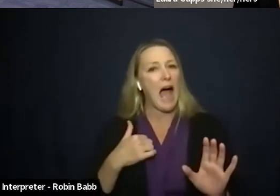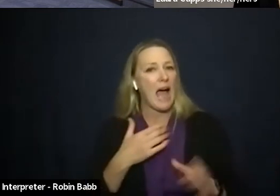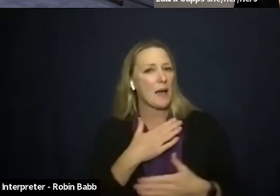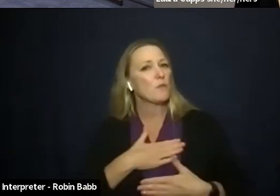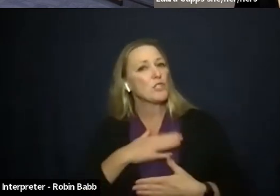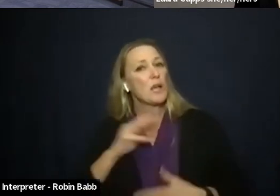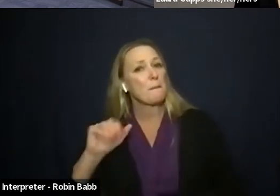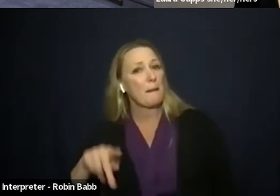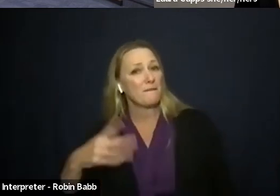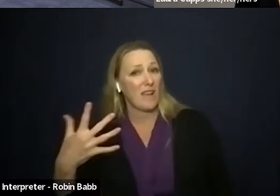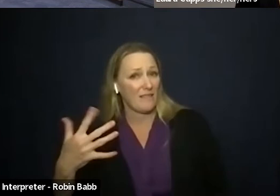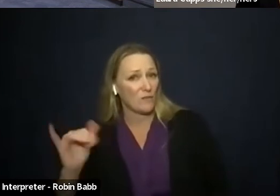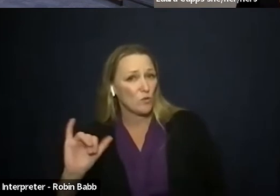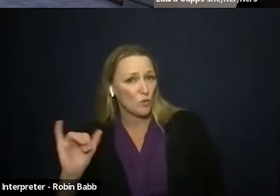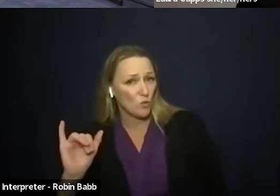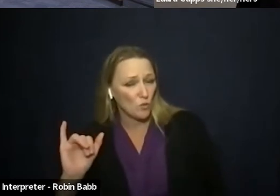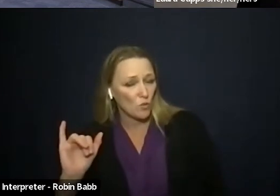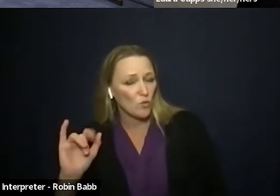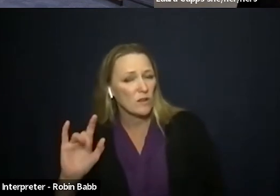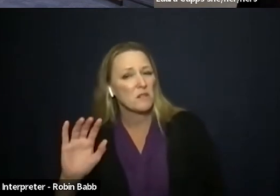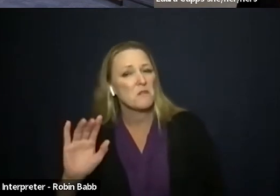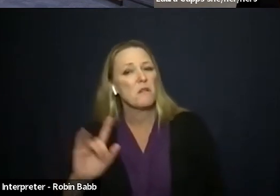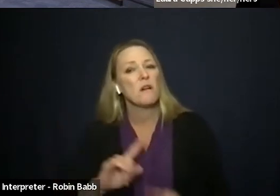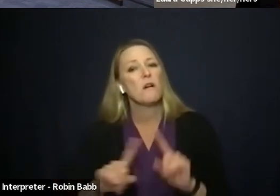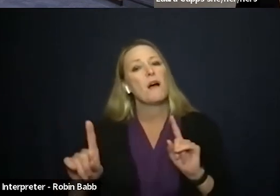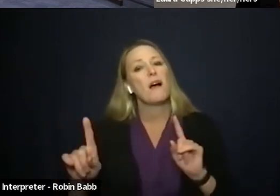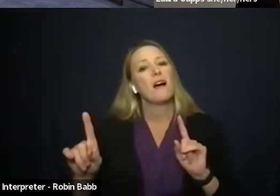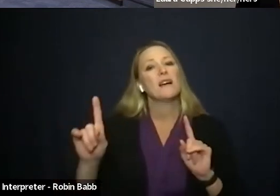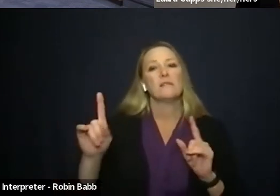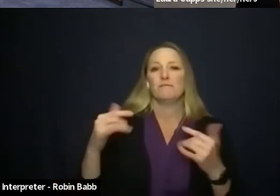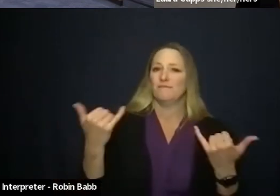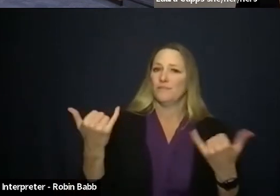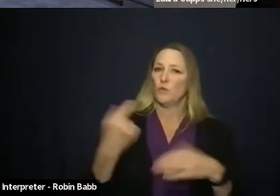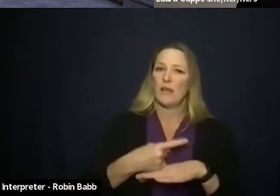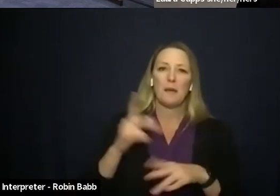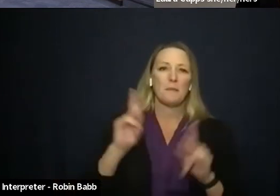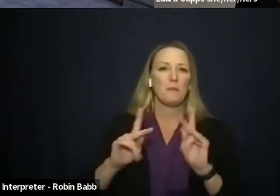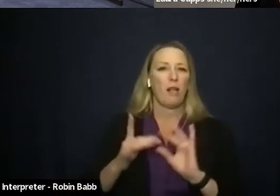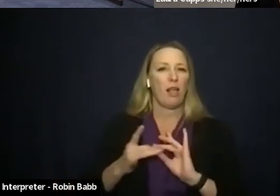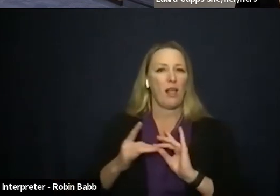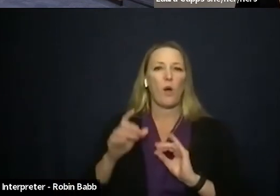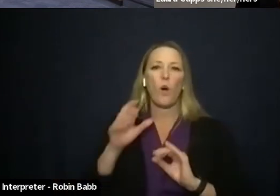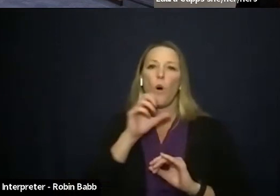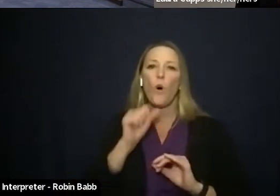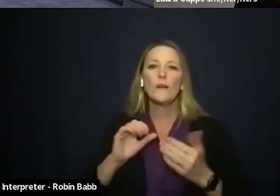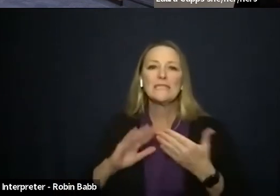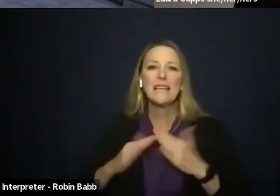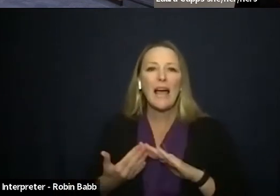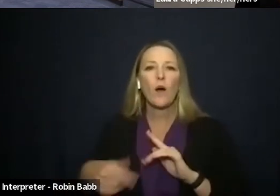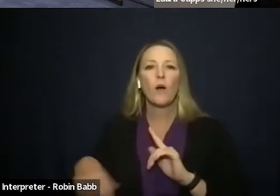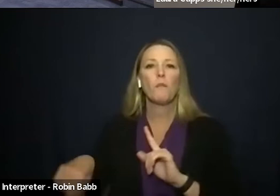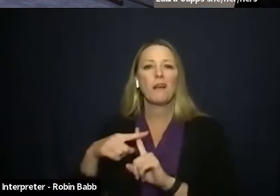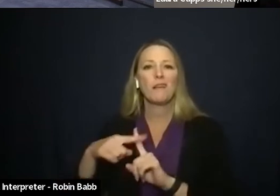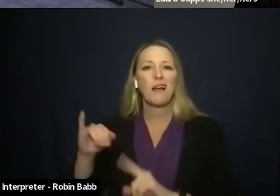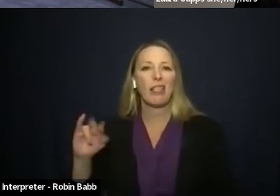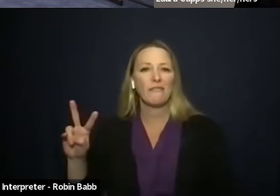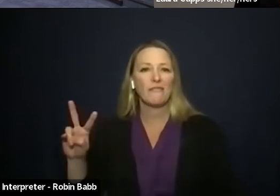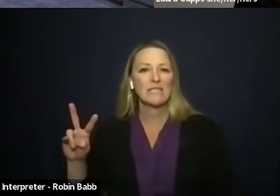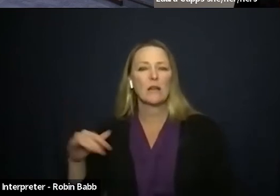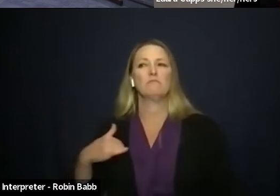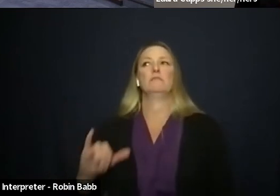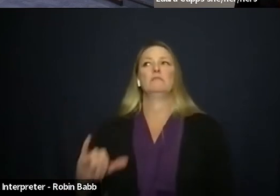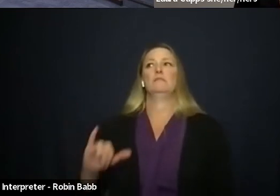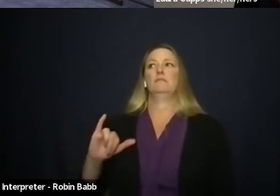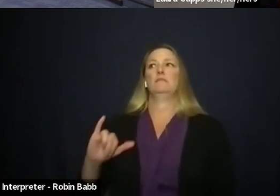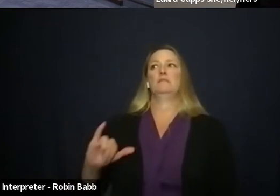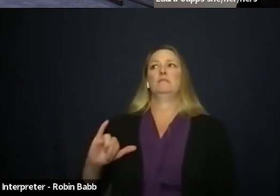well um although what was been pointed out today about old town and isla vista raises some some concerns to me of those not being